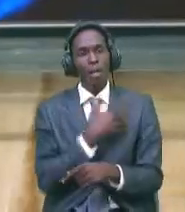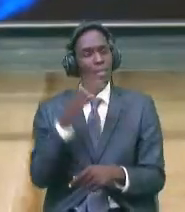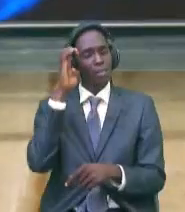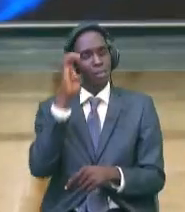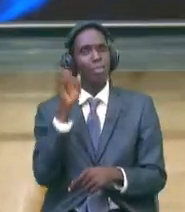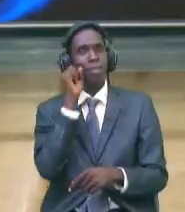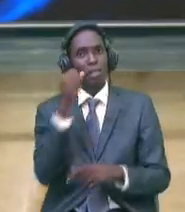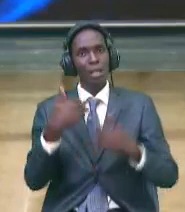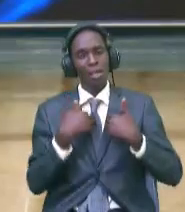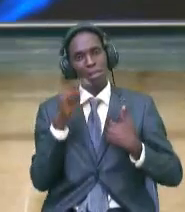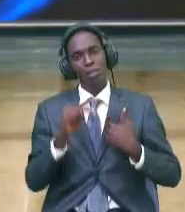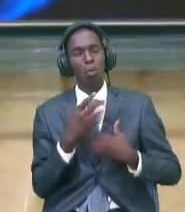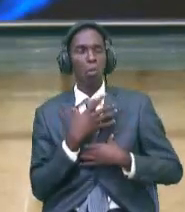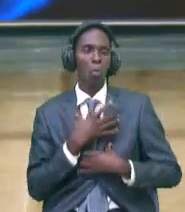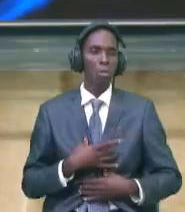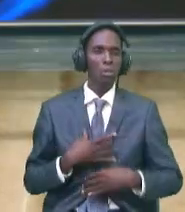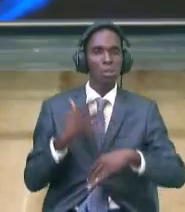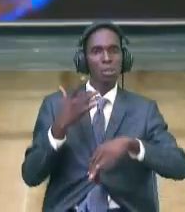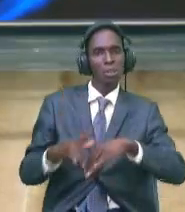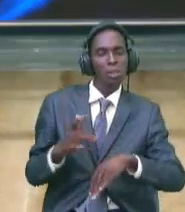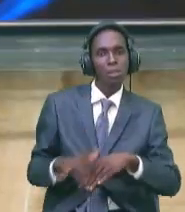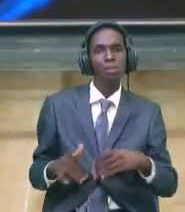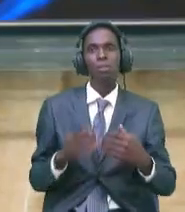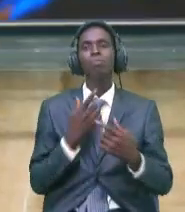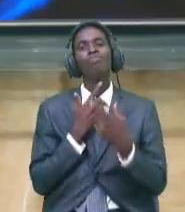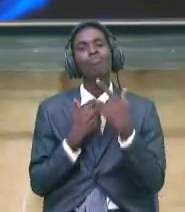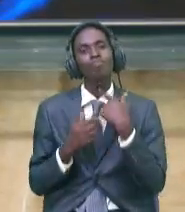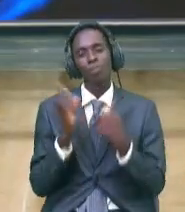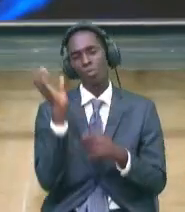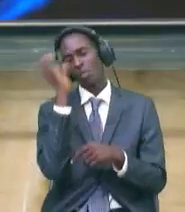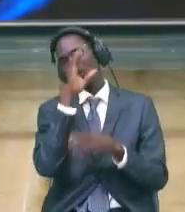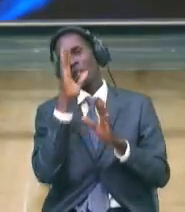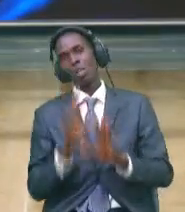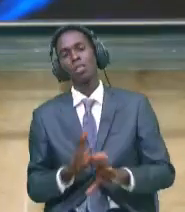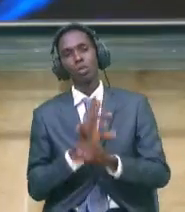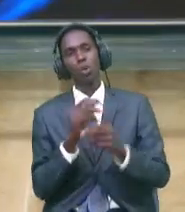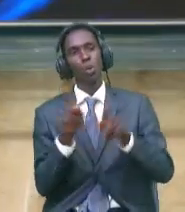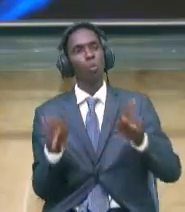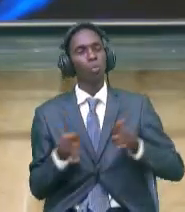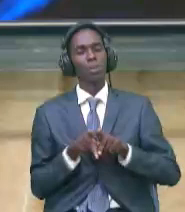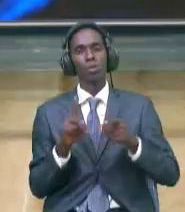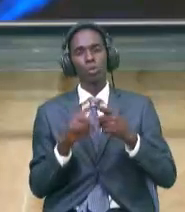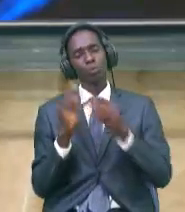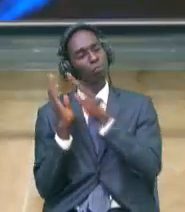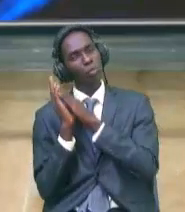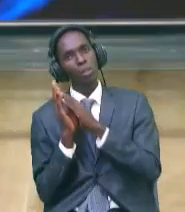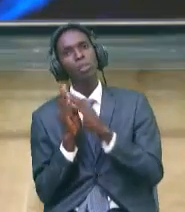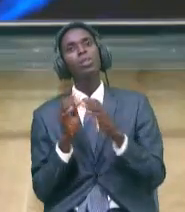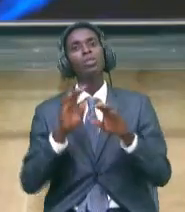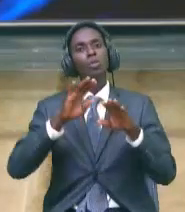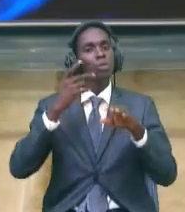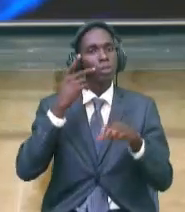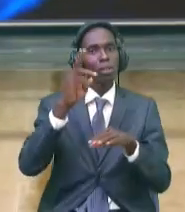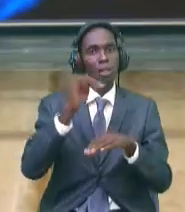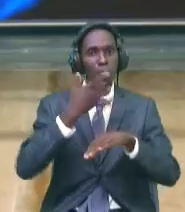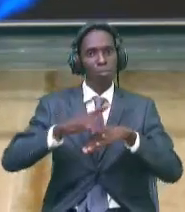there, is hungry, is naked, is thirsty, is a stranger, you take them in naked and you clothe them.